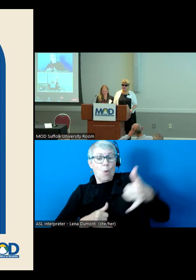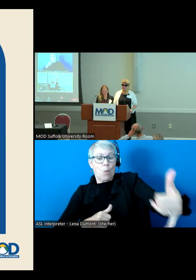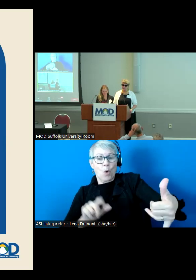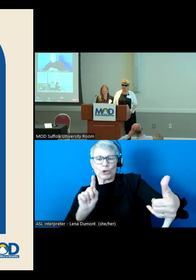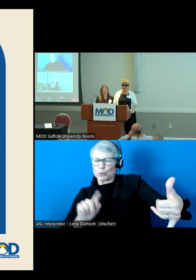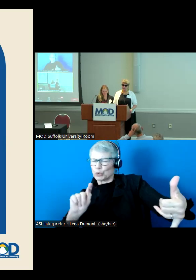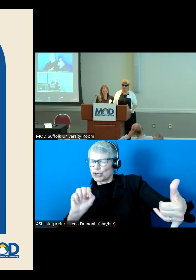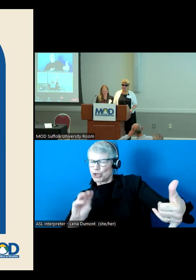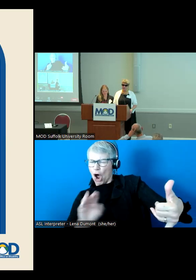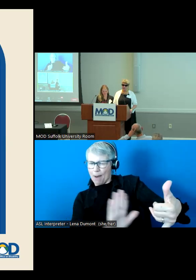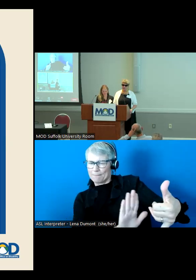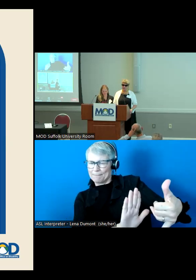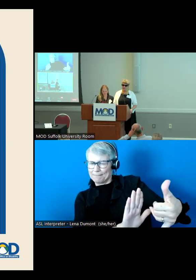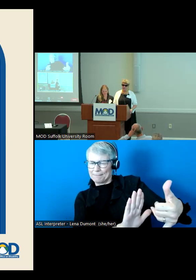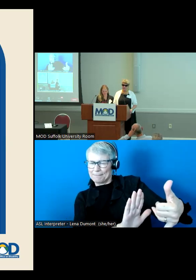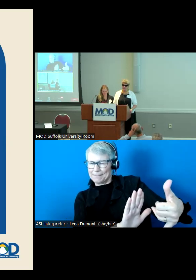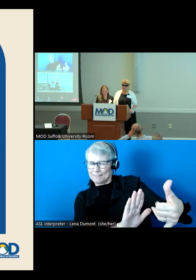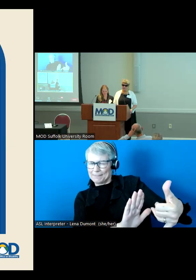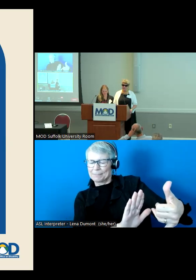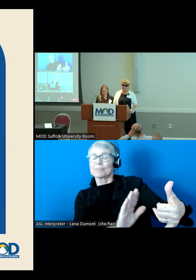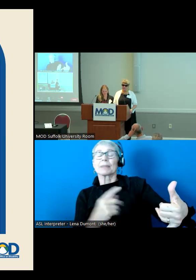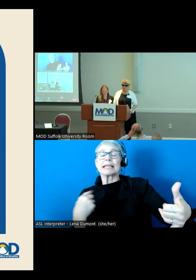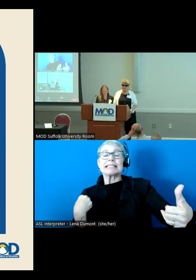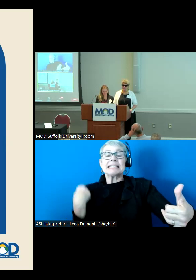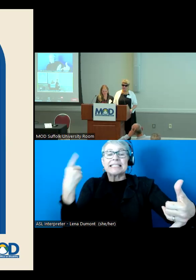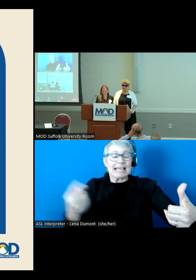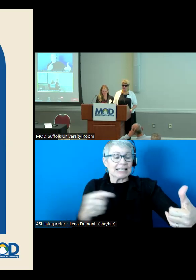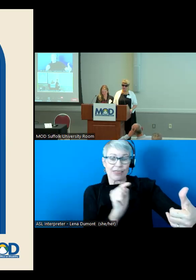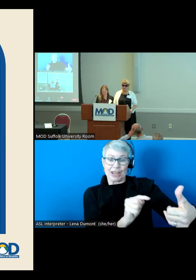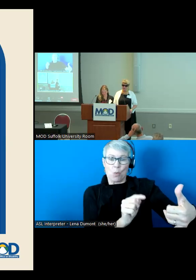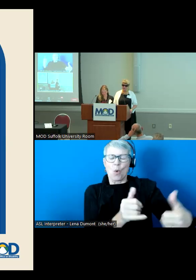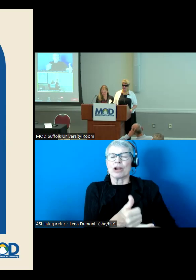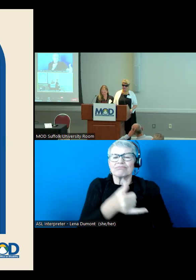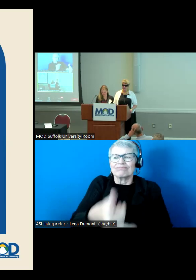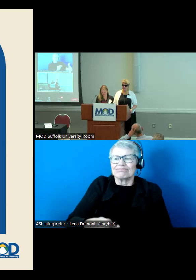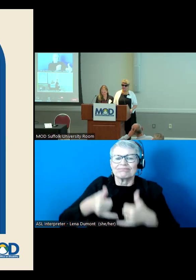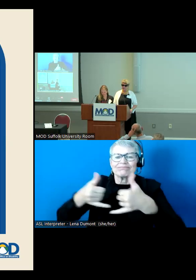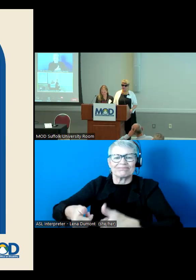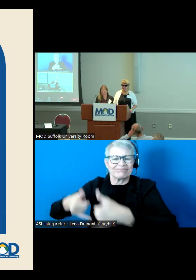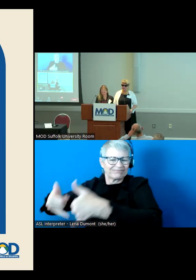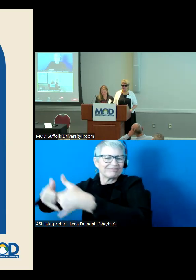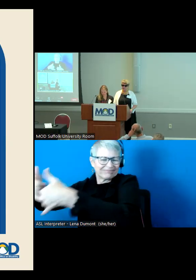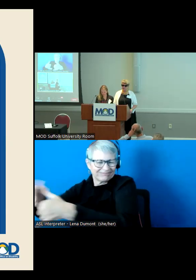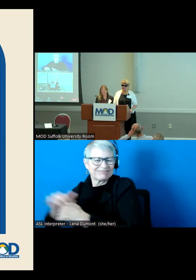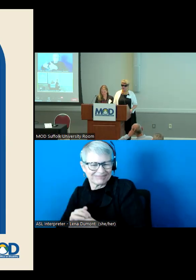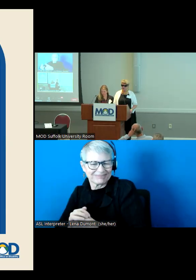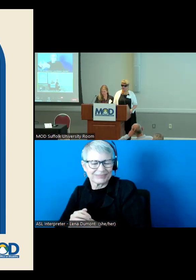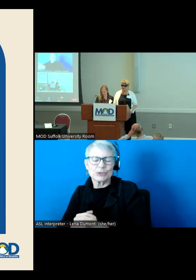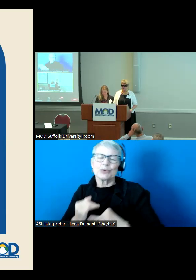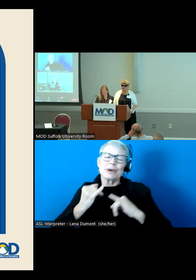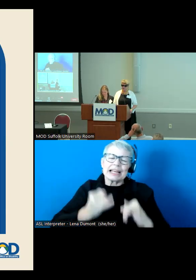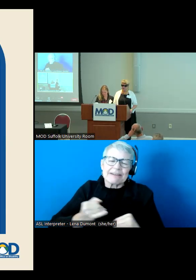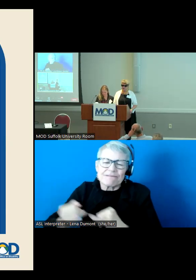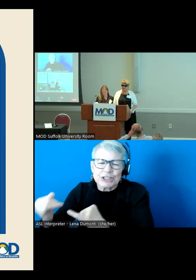we have awarded the Tom Hopkins Award to different individuals or groups of